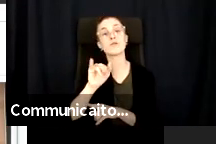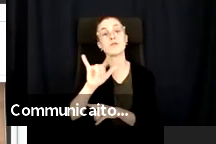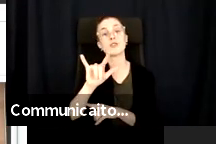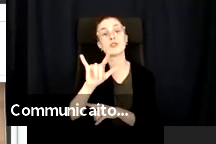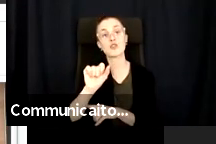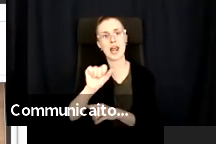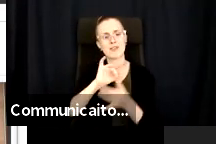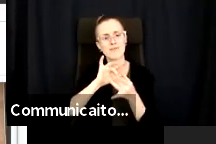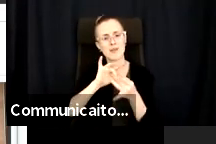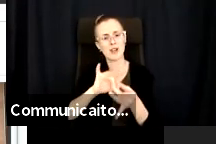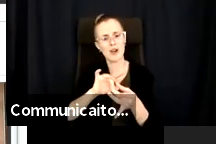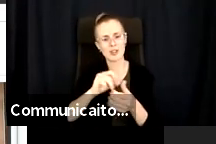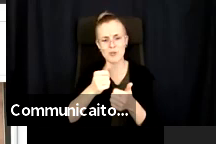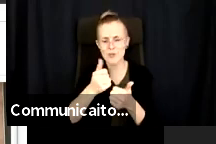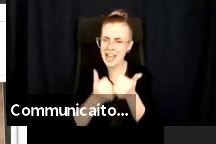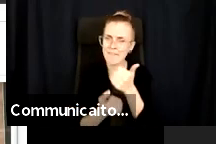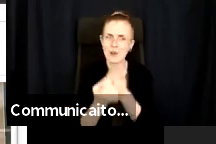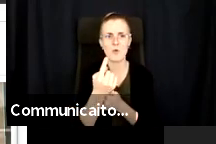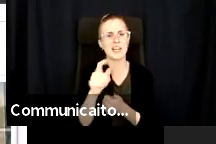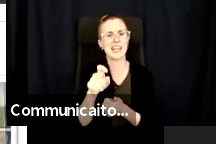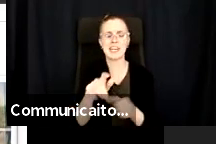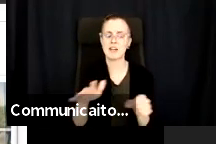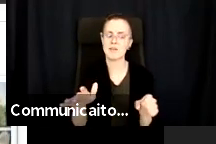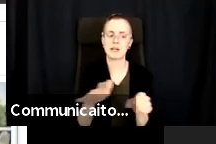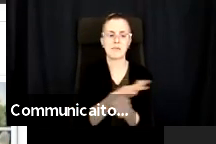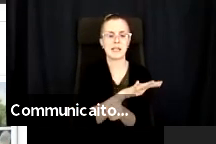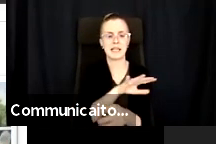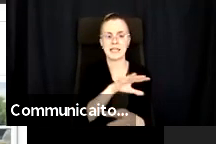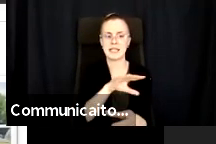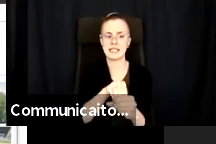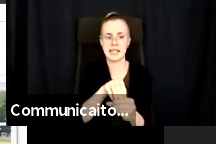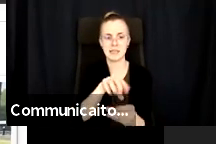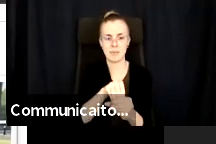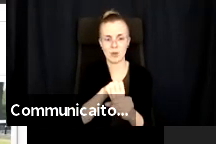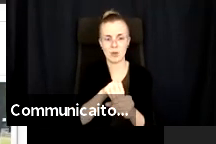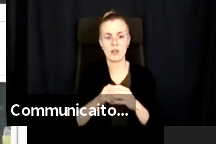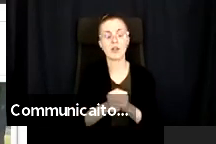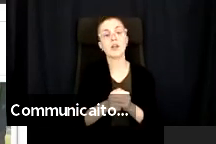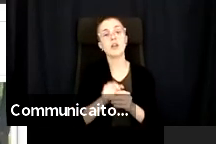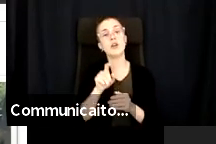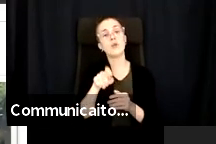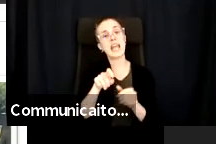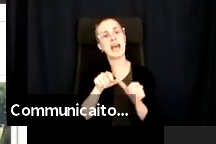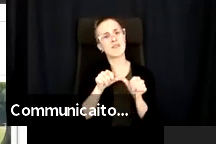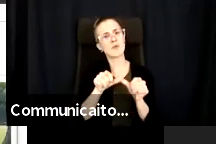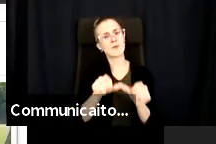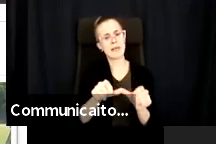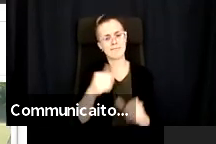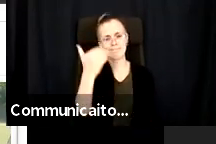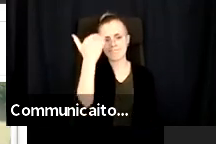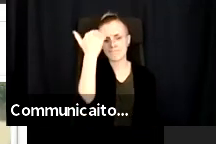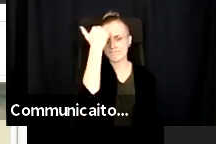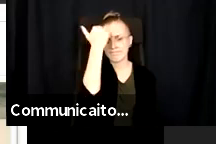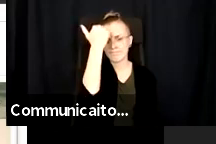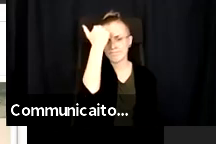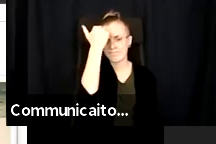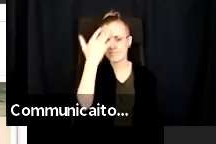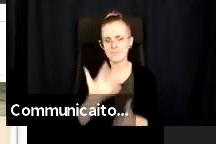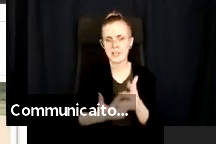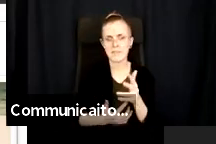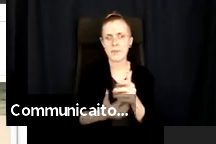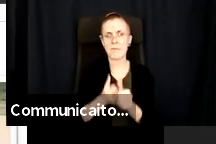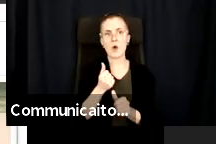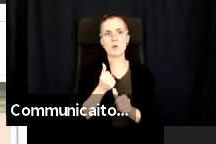they will be totally accessible. We have to remain cognizant of the most vulnerable among